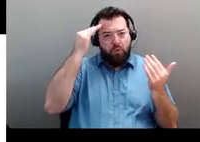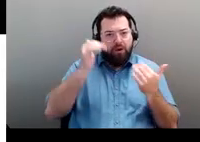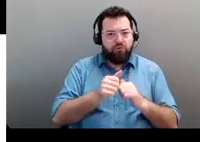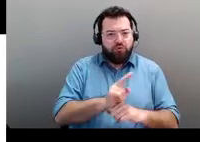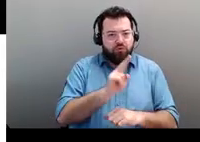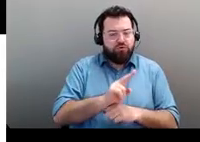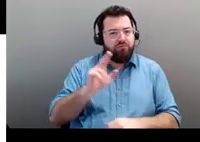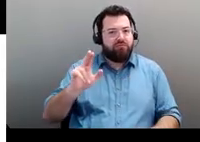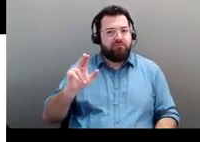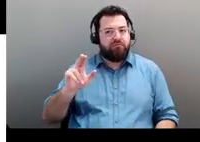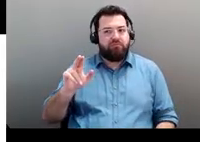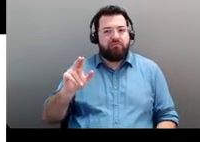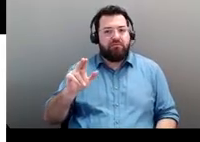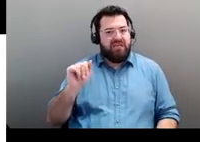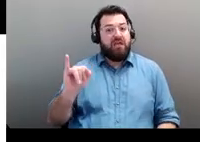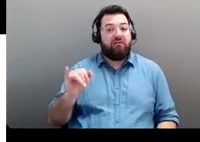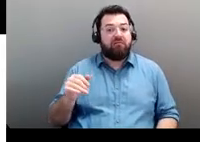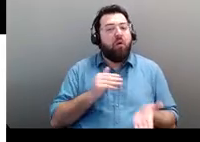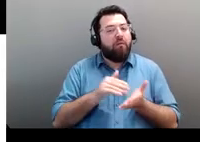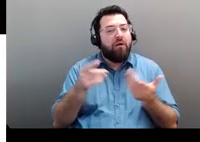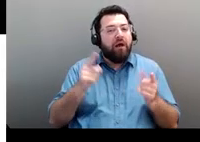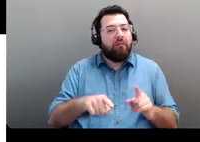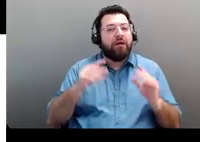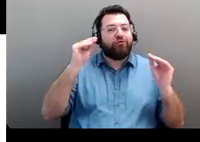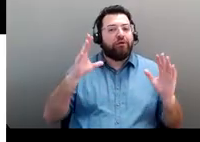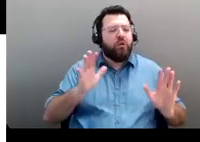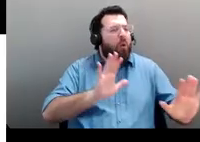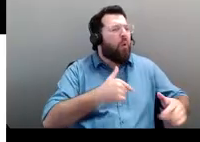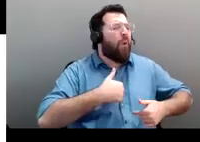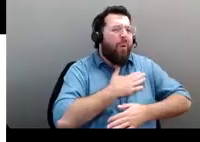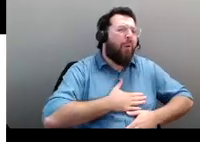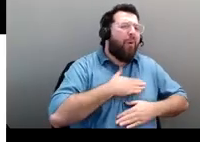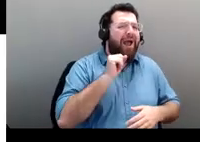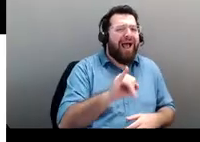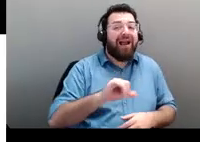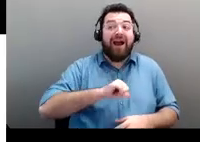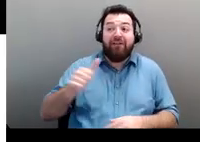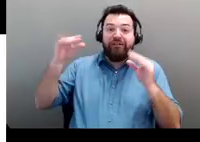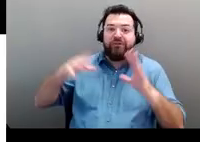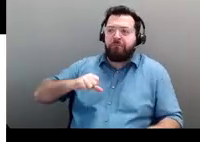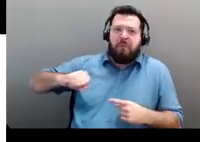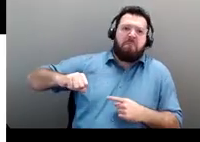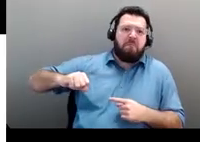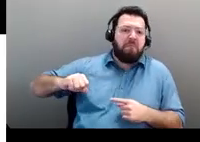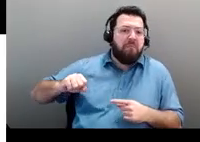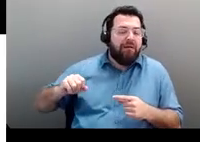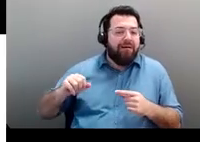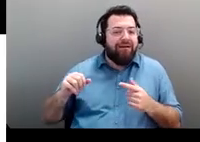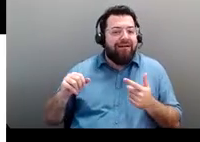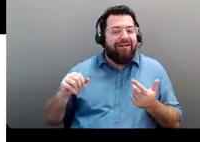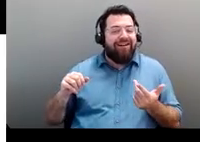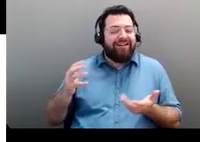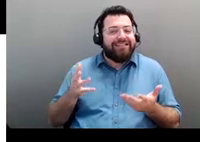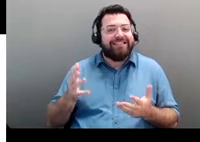lot of instructors say that they really like AI, and I hear a lot of instructors that are really resistant to AI.